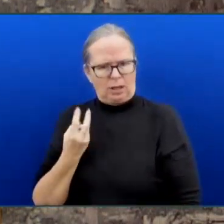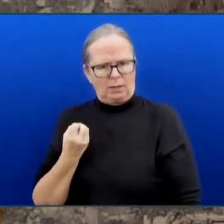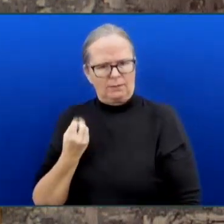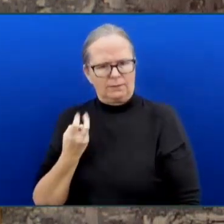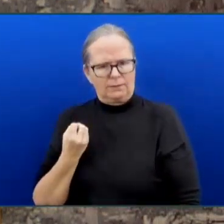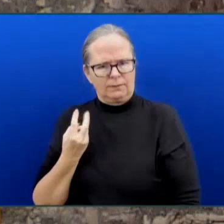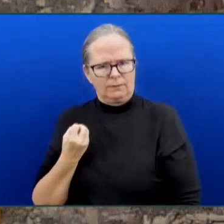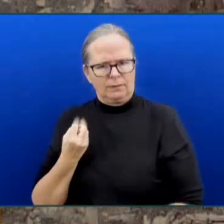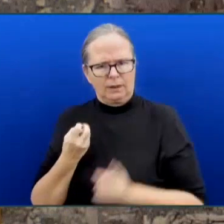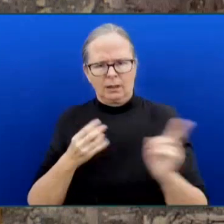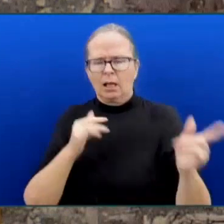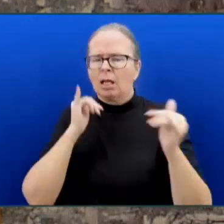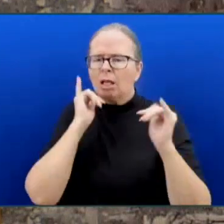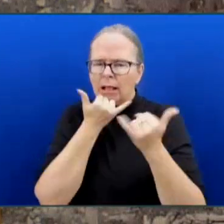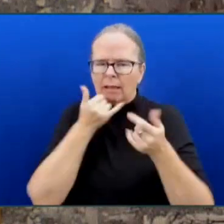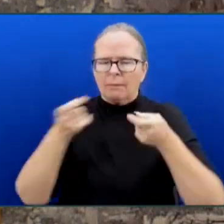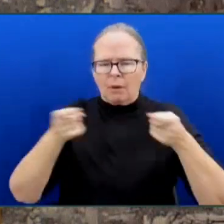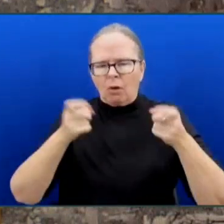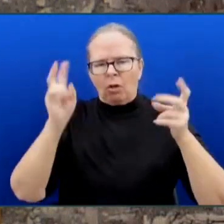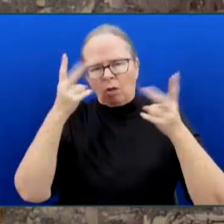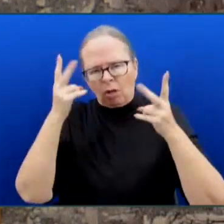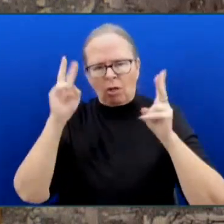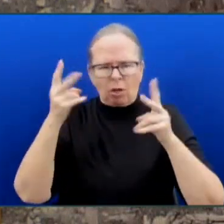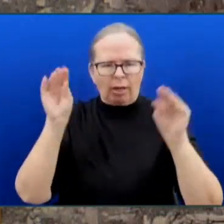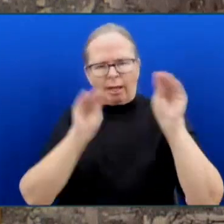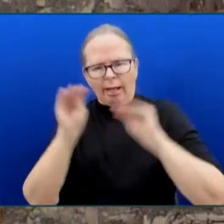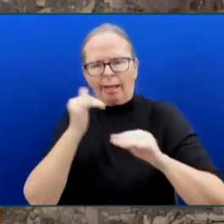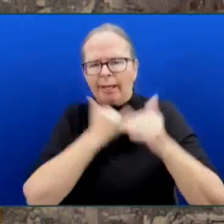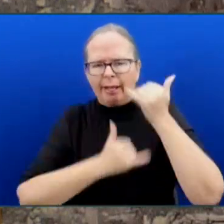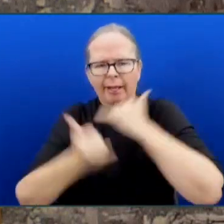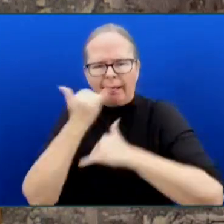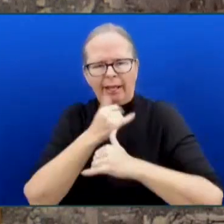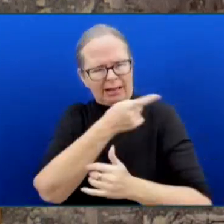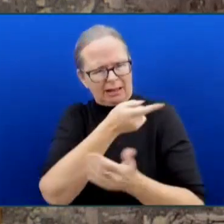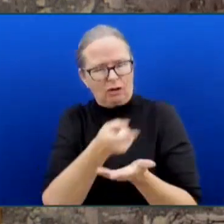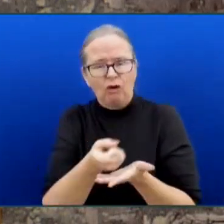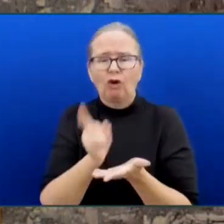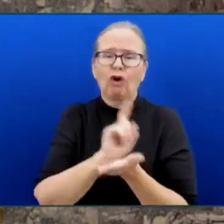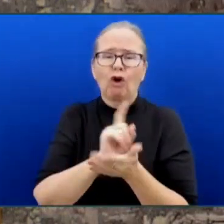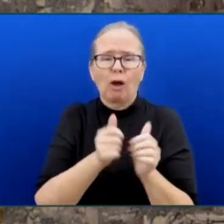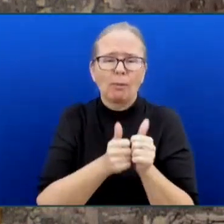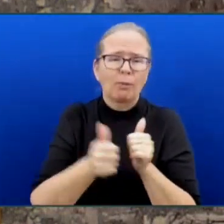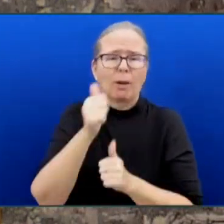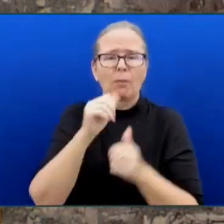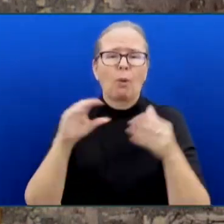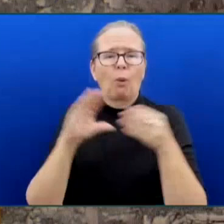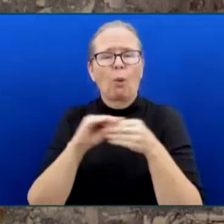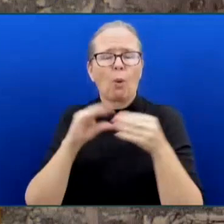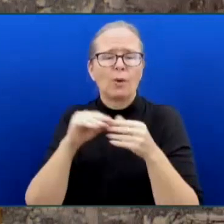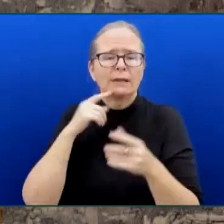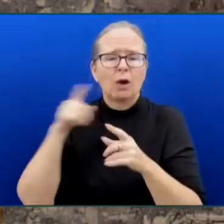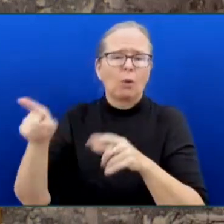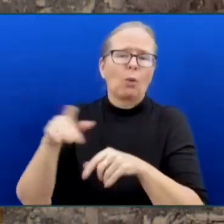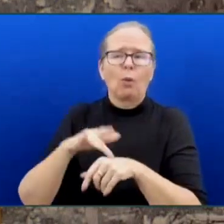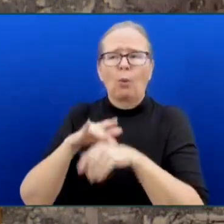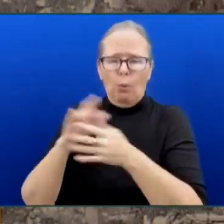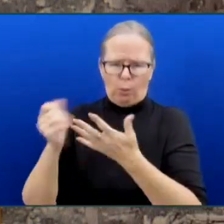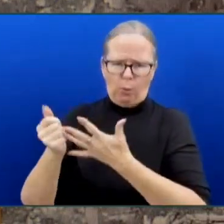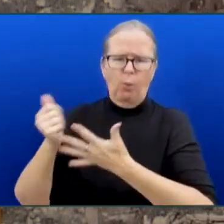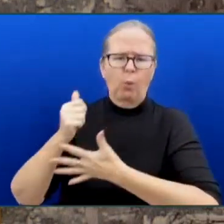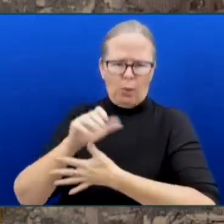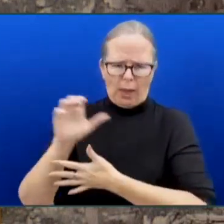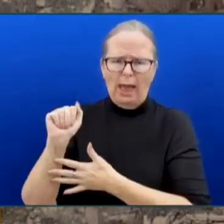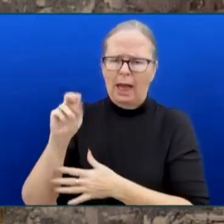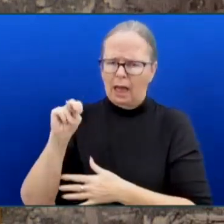here and pretend cancer care is a priority when patients are literally dying on wait lists waiting to get basic cancer